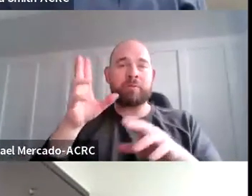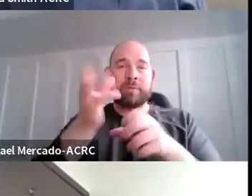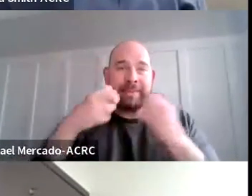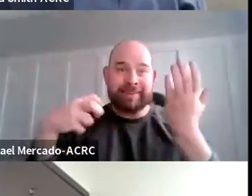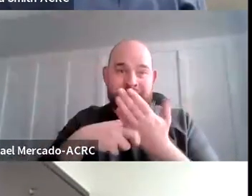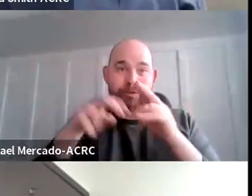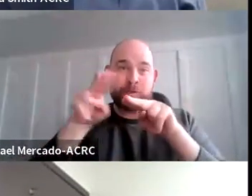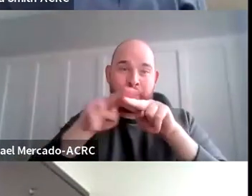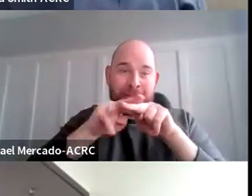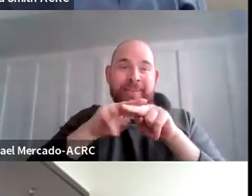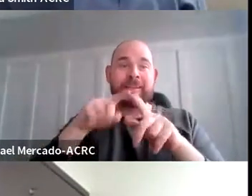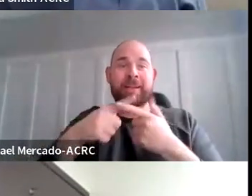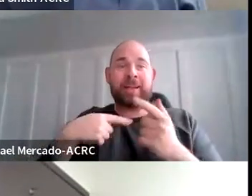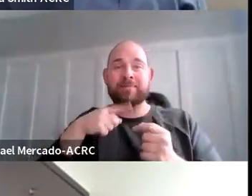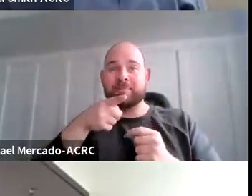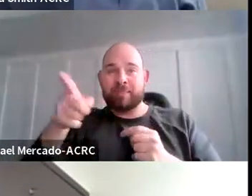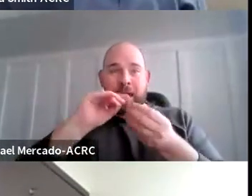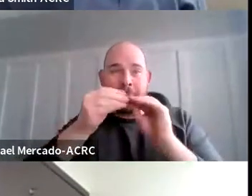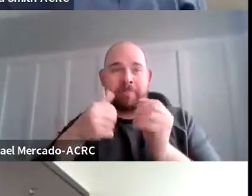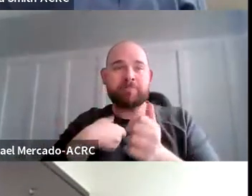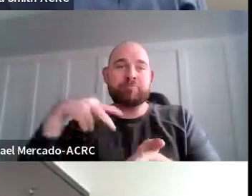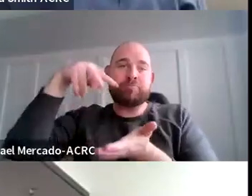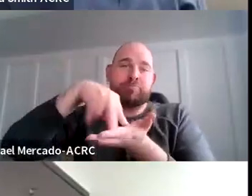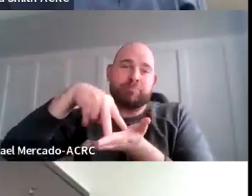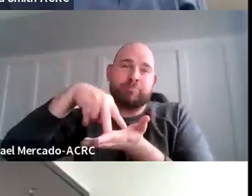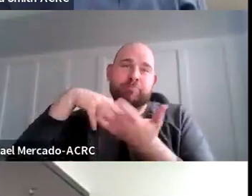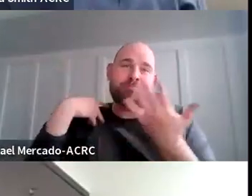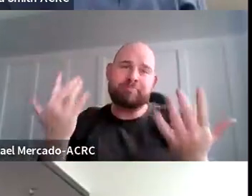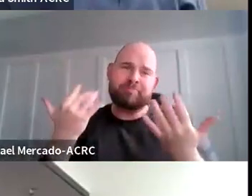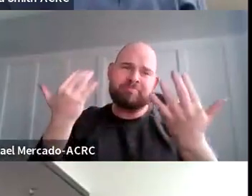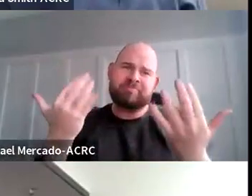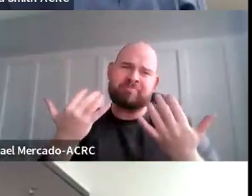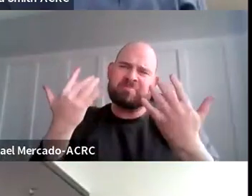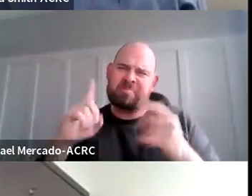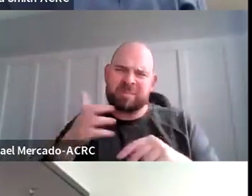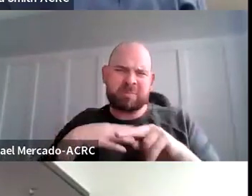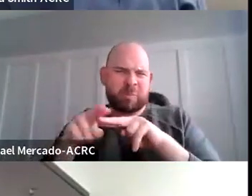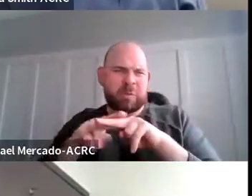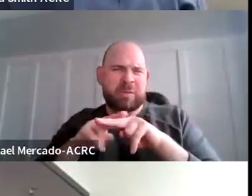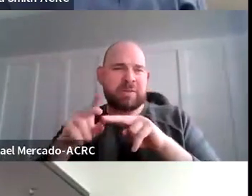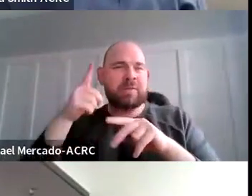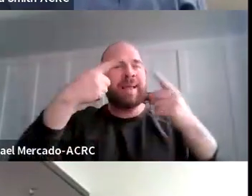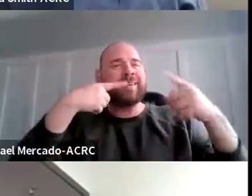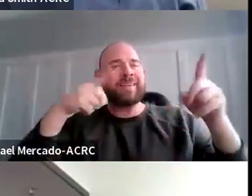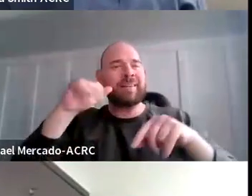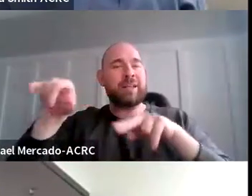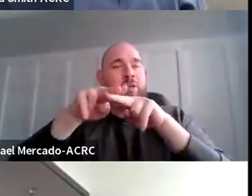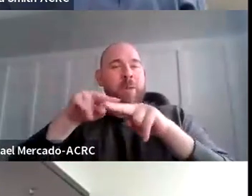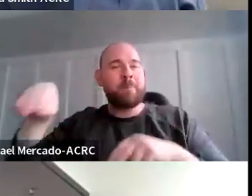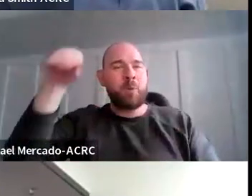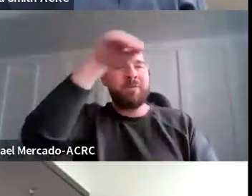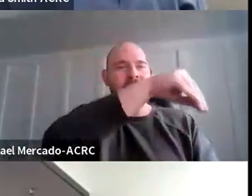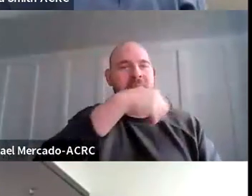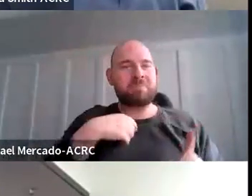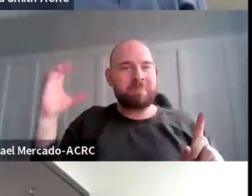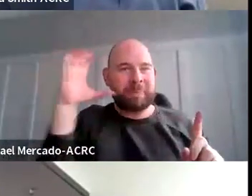I have had experience with especially the train tickets. If I'm standing there and waiting and I'm trying to figure